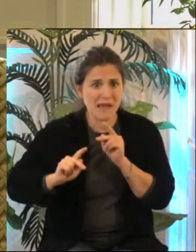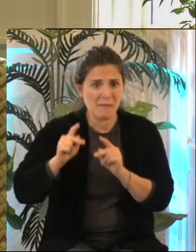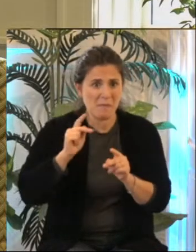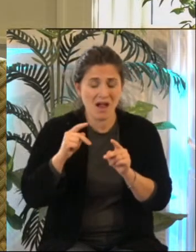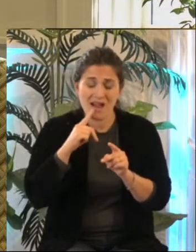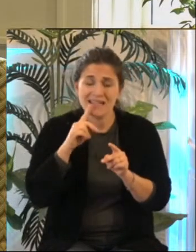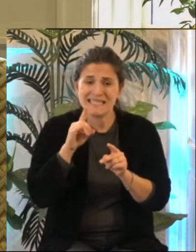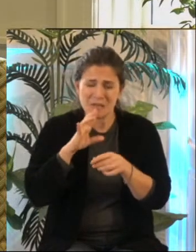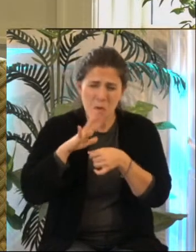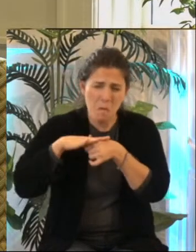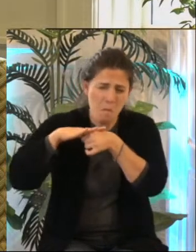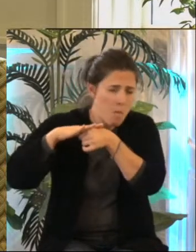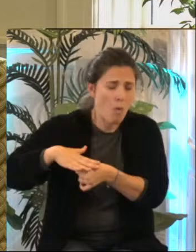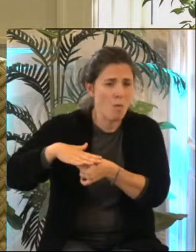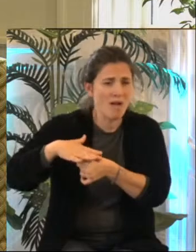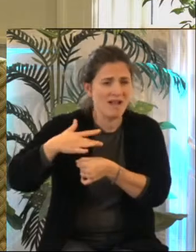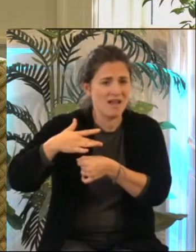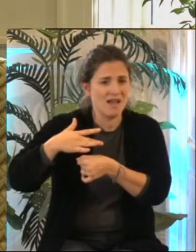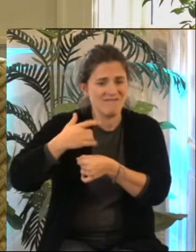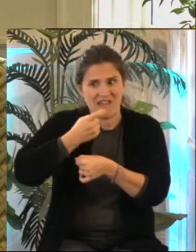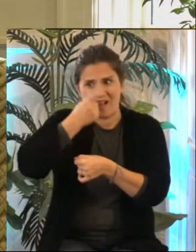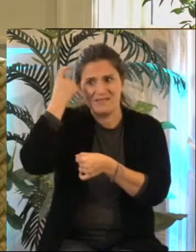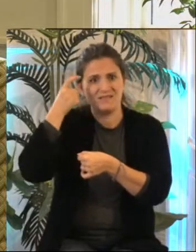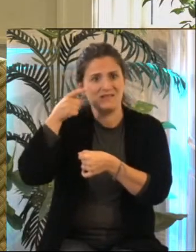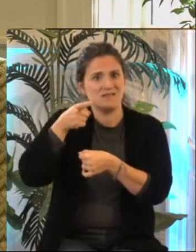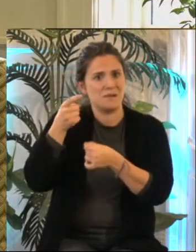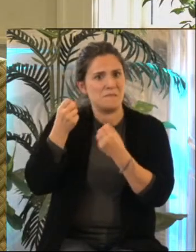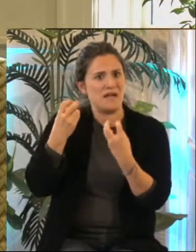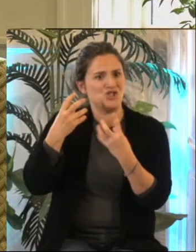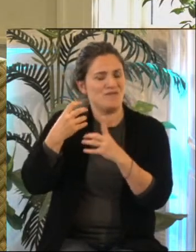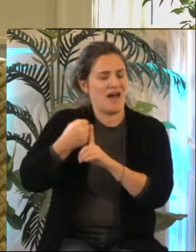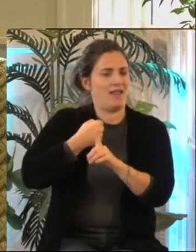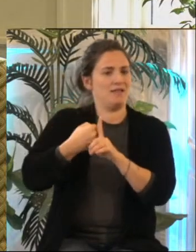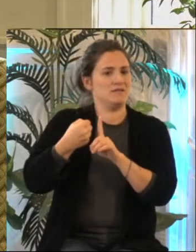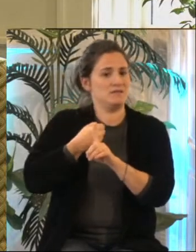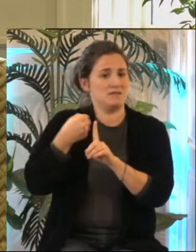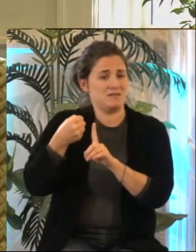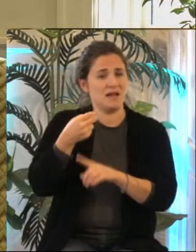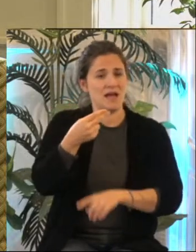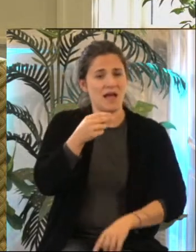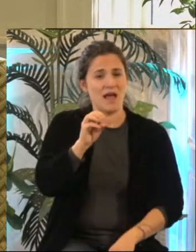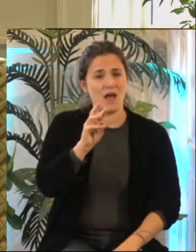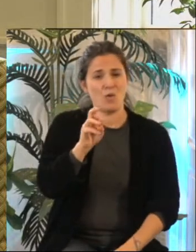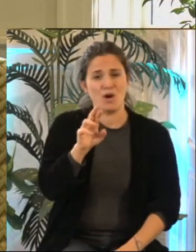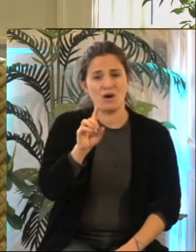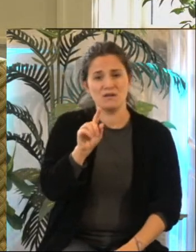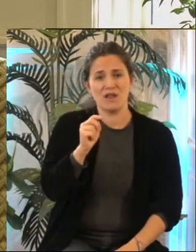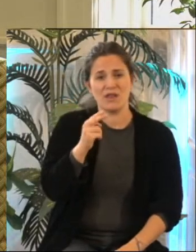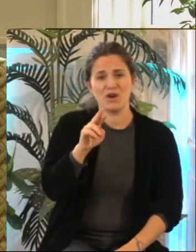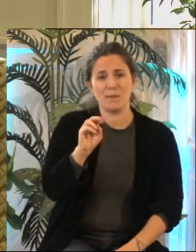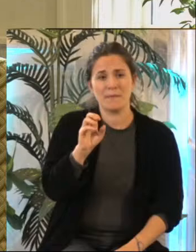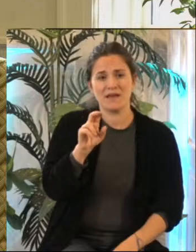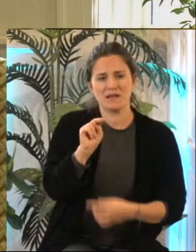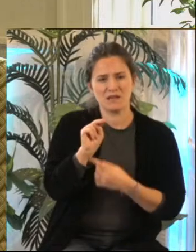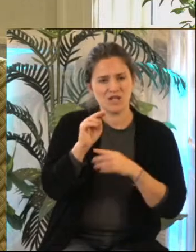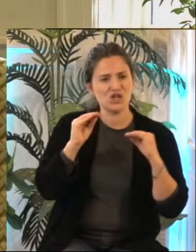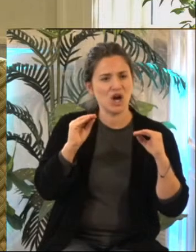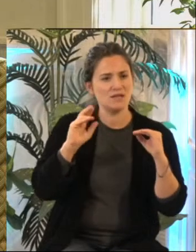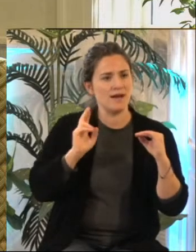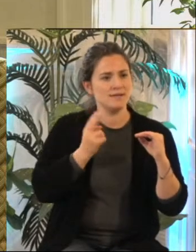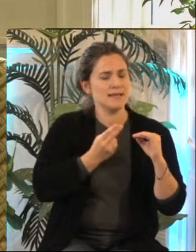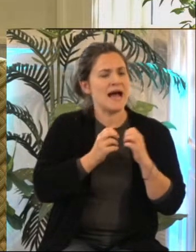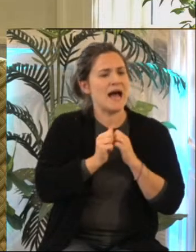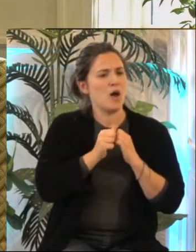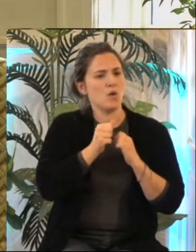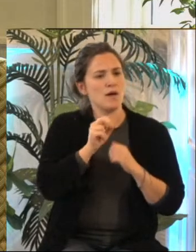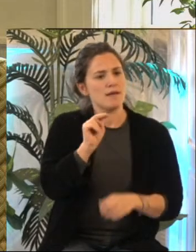political ideologies. So we can learn a lot from Howard Thurman and what he taught. How do you live? What do you do to get